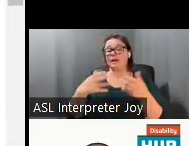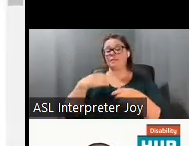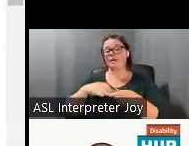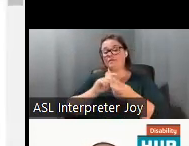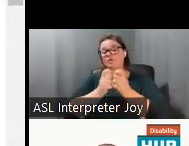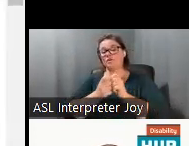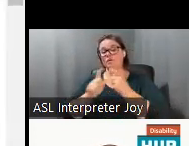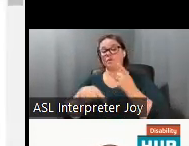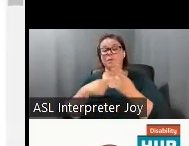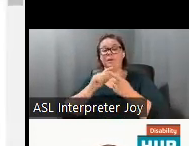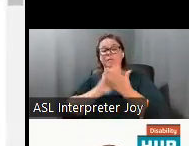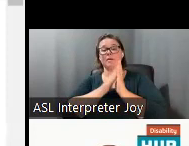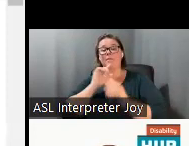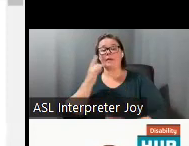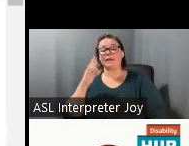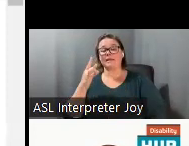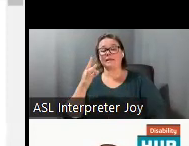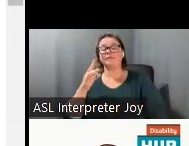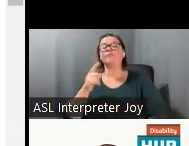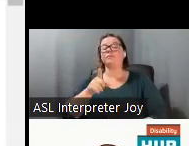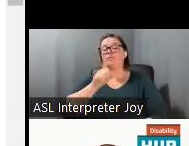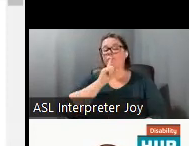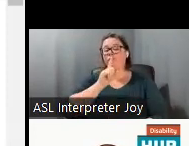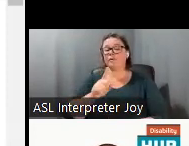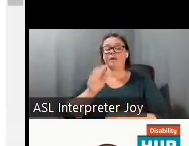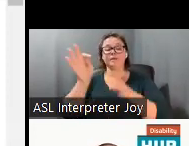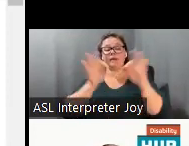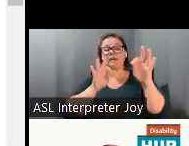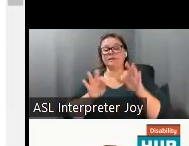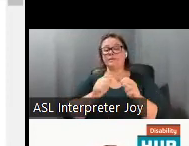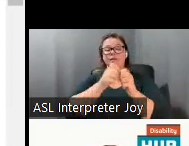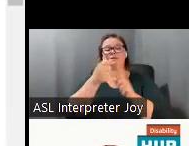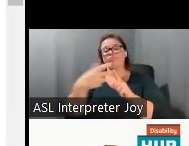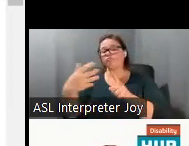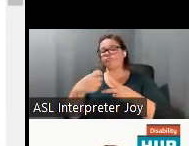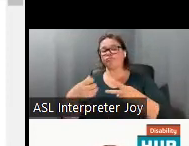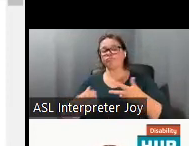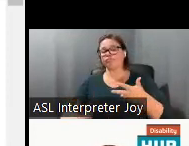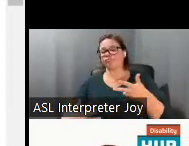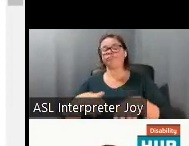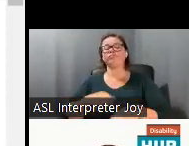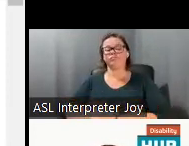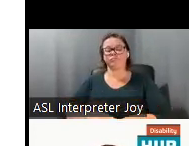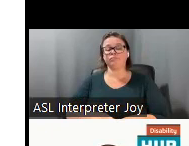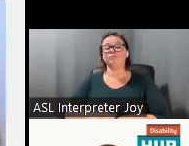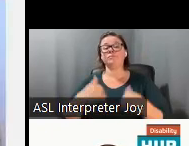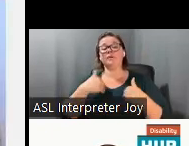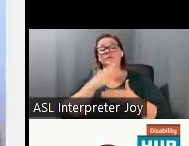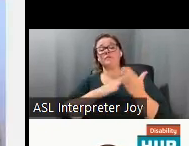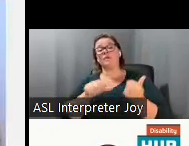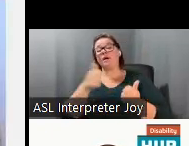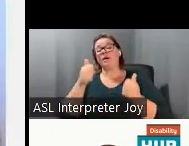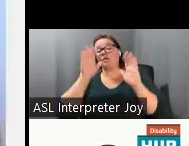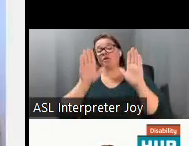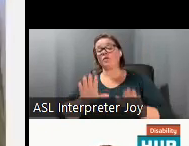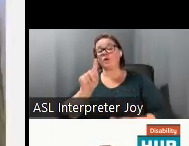turning 18. And it really goes through those here as well. There's some other really great tools I want